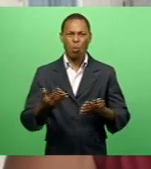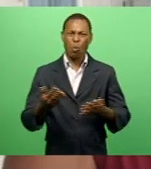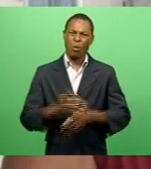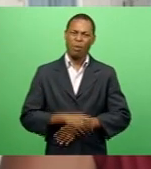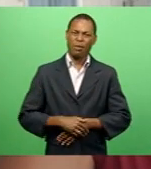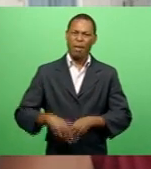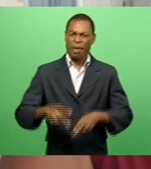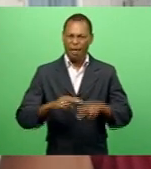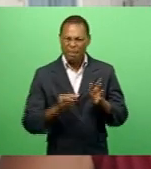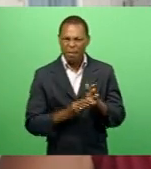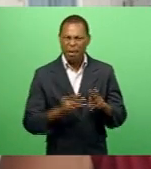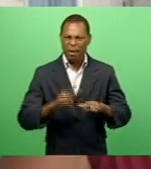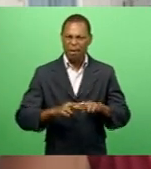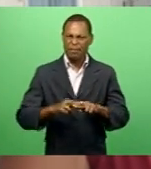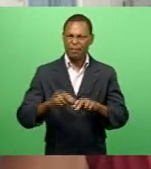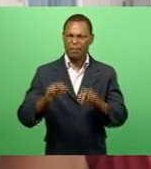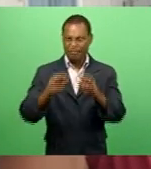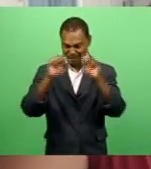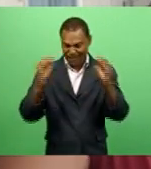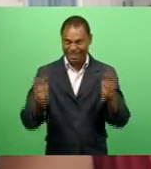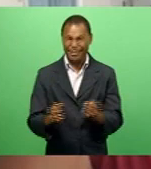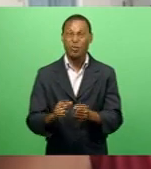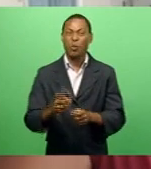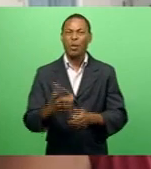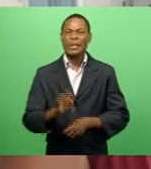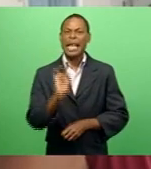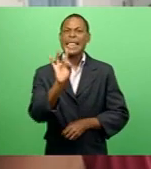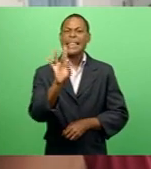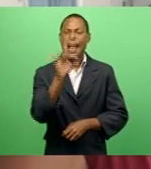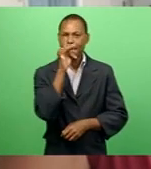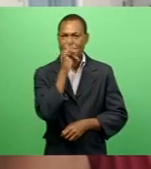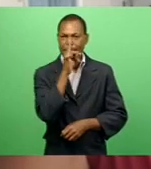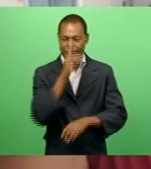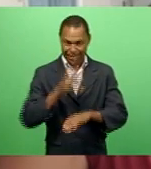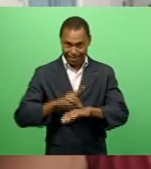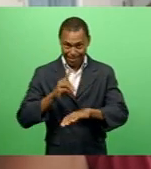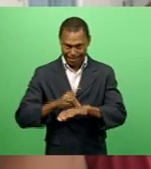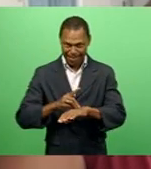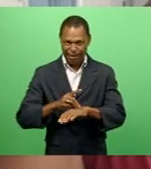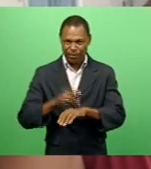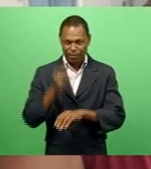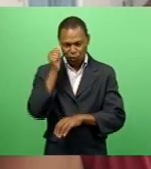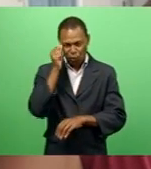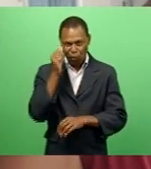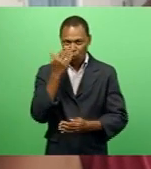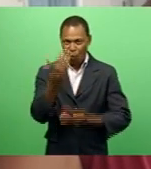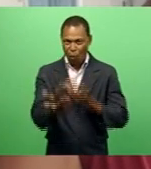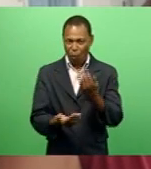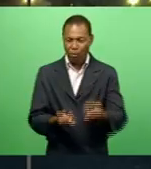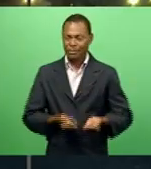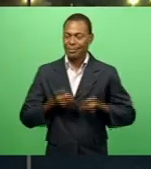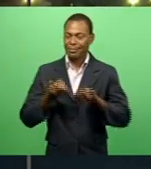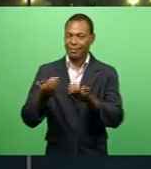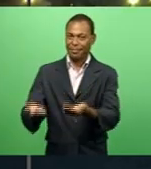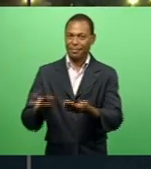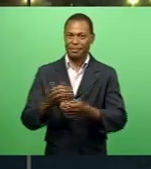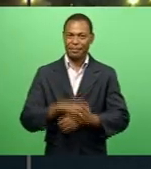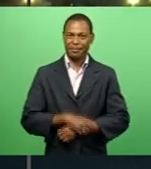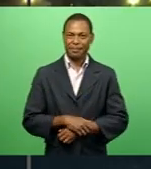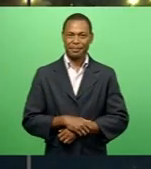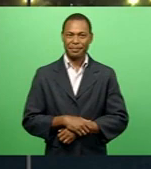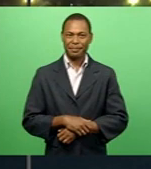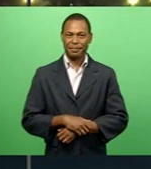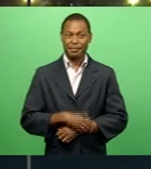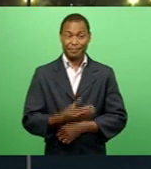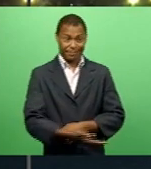in Suva, where 10 individuals will be recognized for their efforts. Kelly Vadala, FBC News.